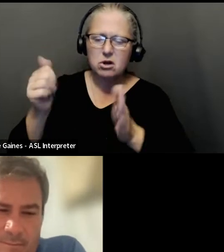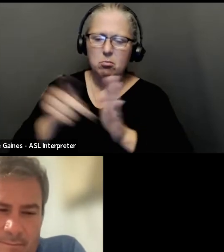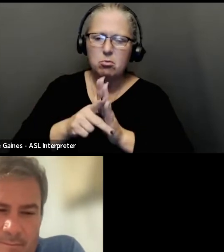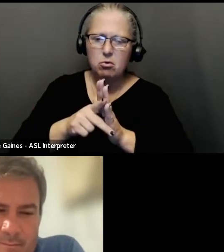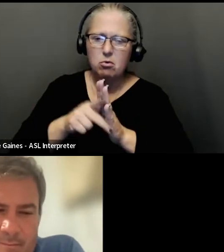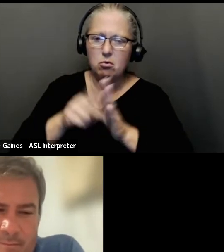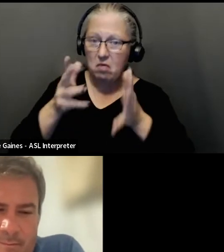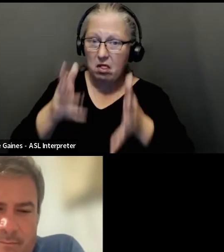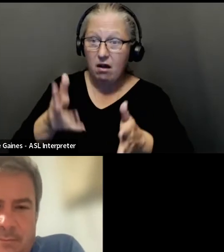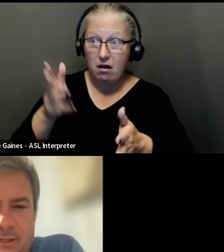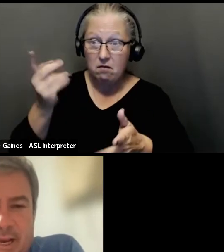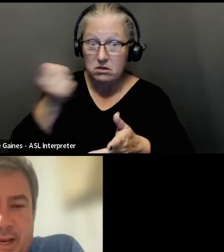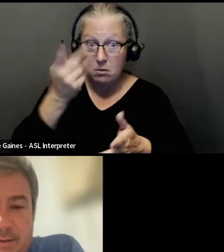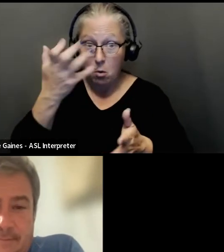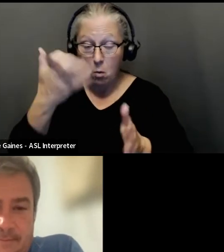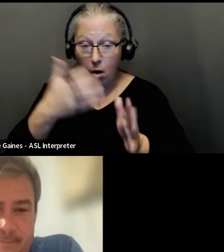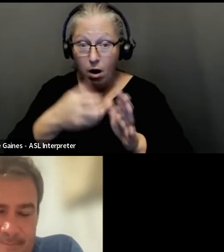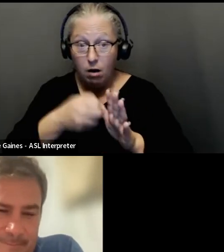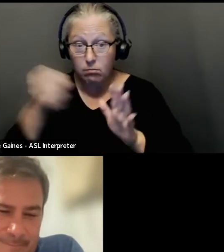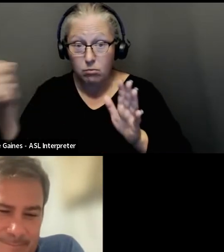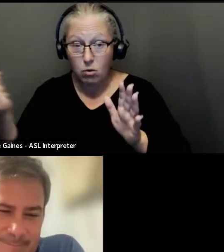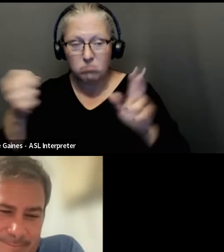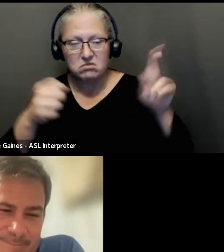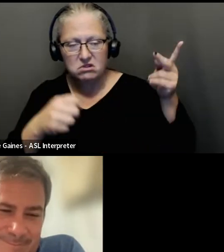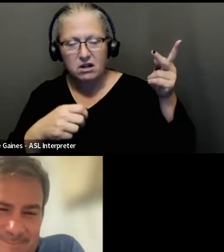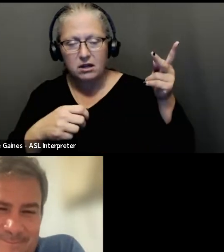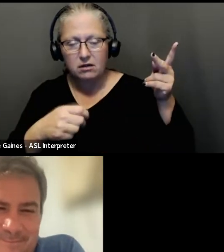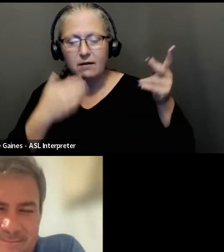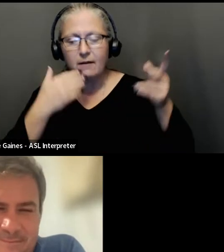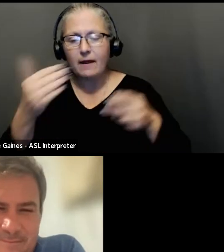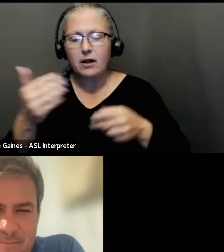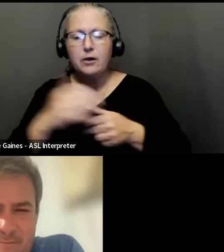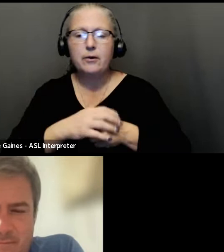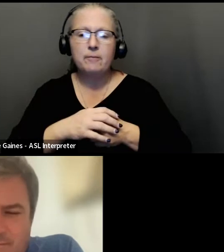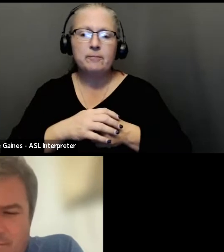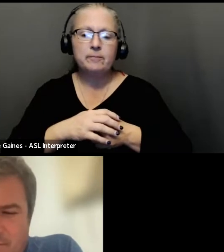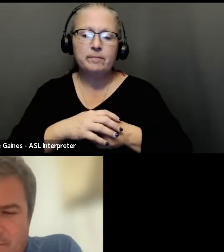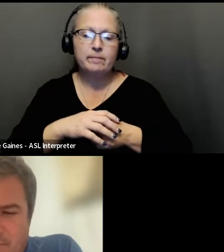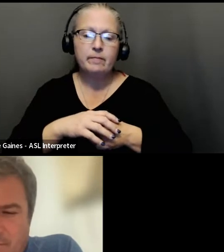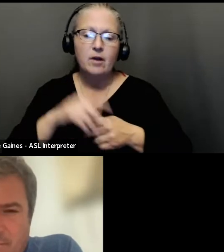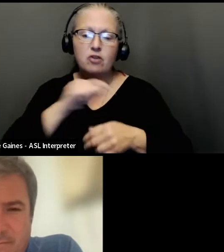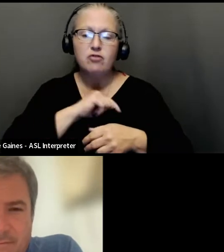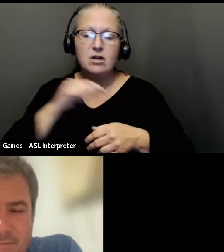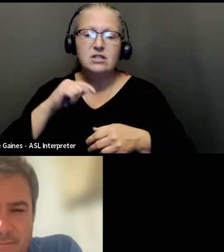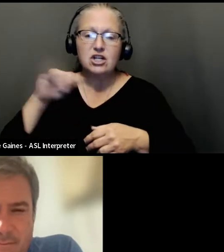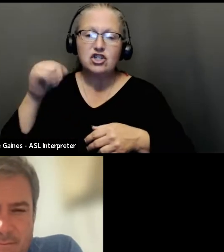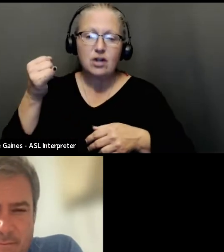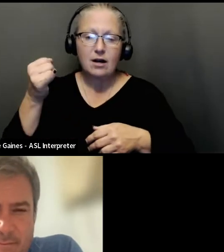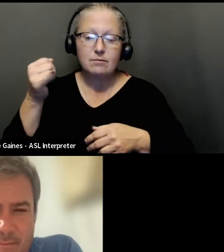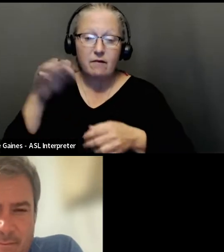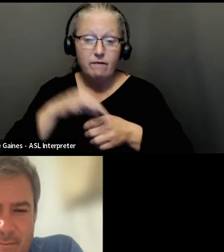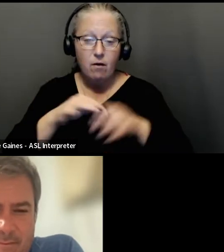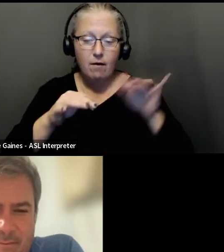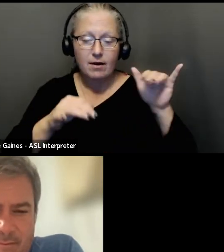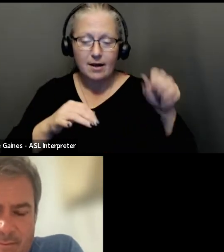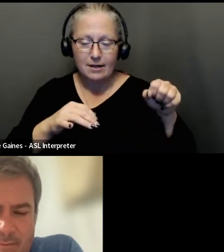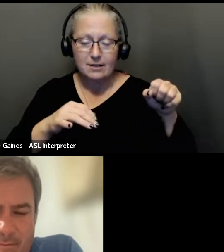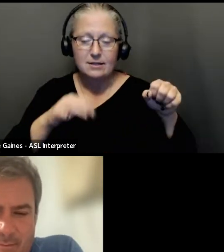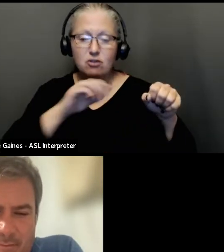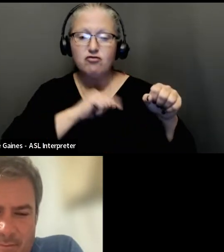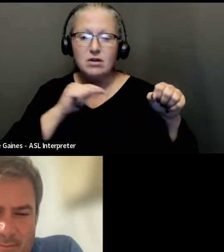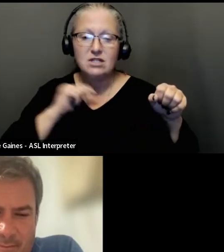unless somebody wants to pull something. Thank Second. you. Okay. Second, thank you. Okay, trustee Jacobson, how do you vote? Aye.